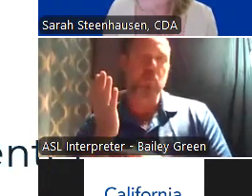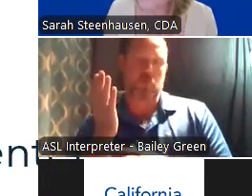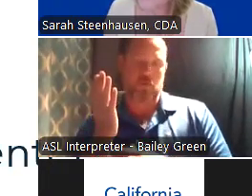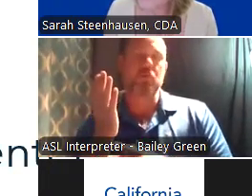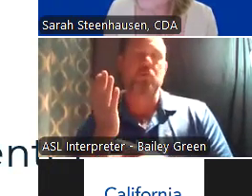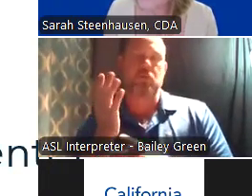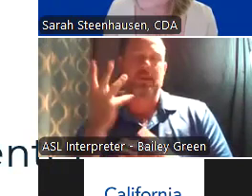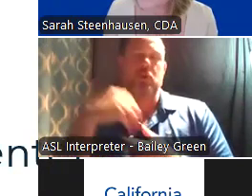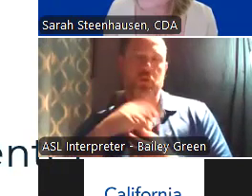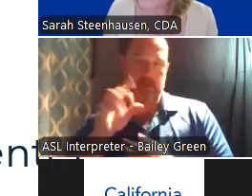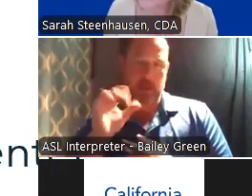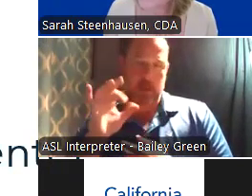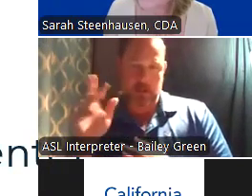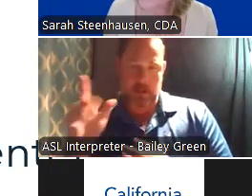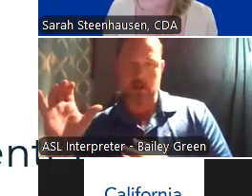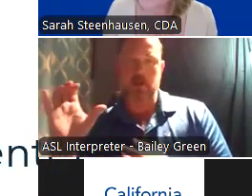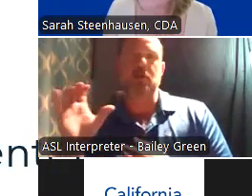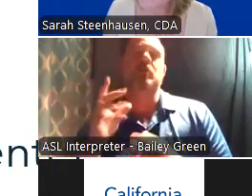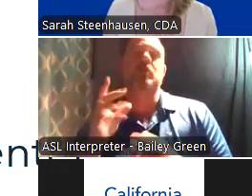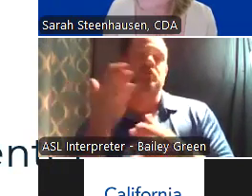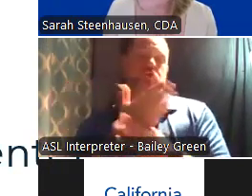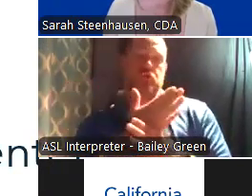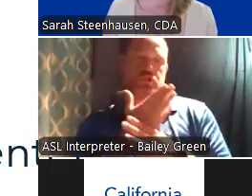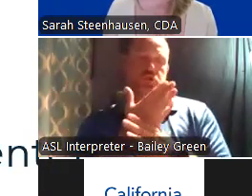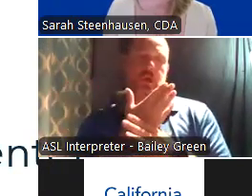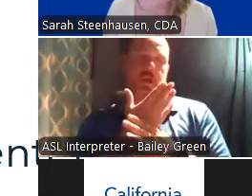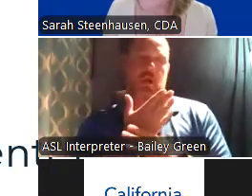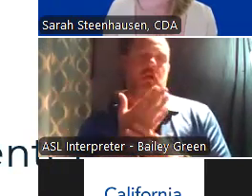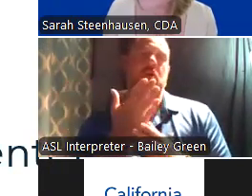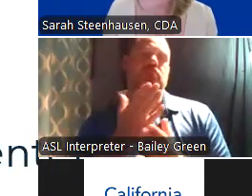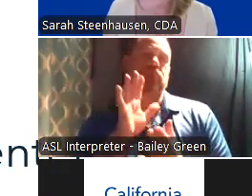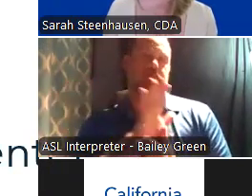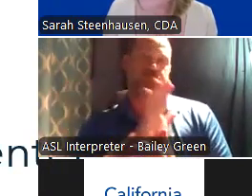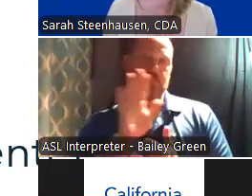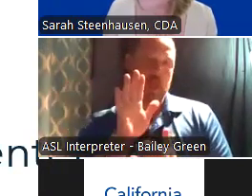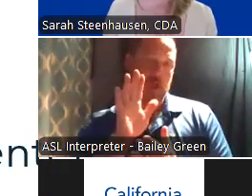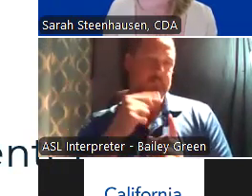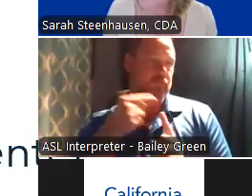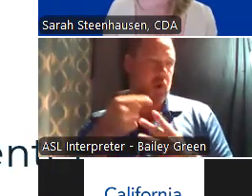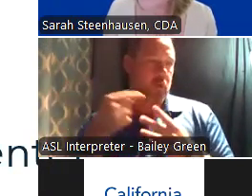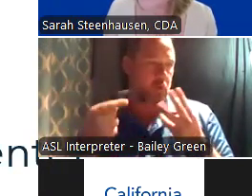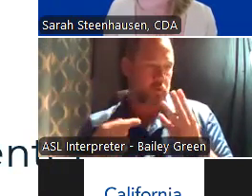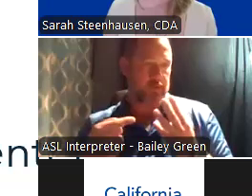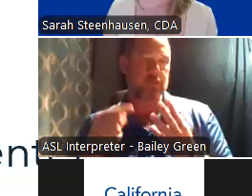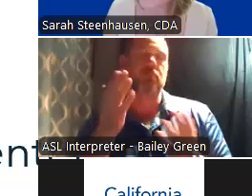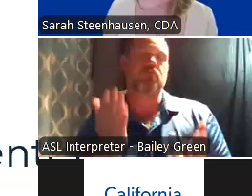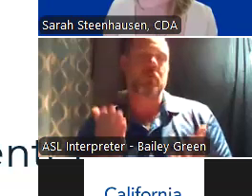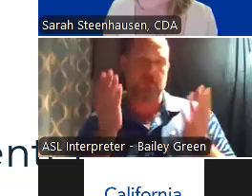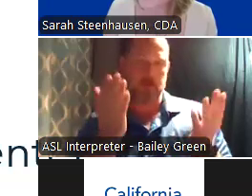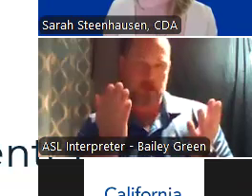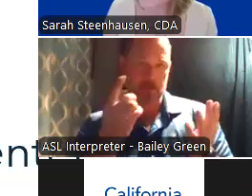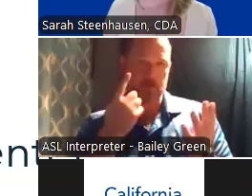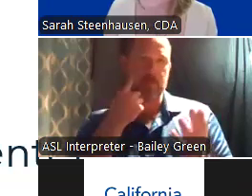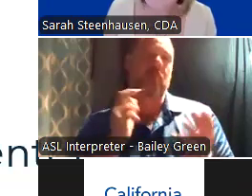including DACLAC, be able to share some of their priorities and recommendations at our California for All Ages